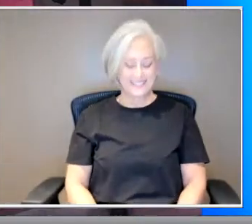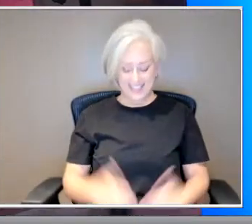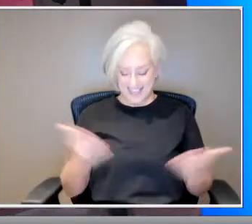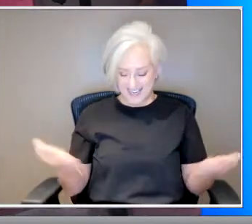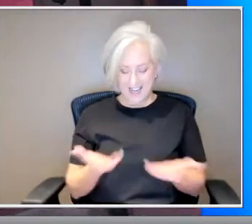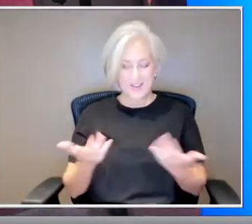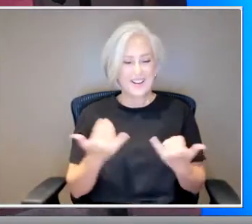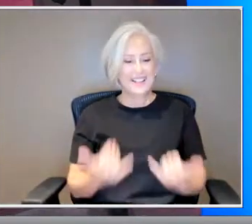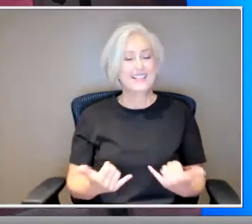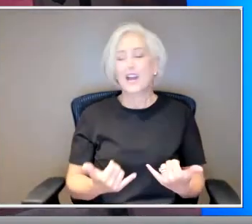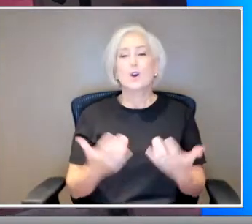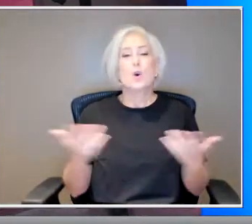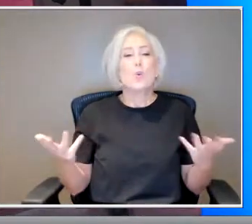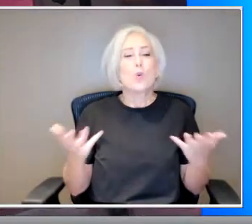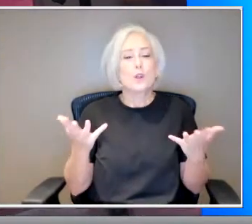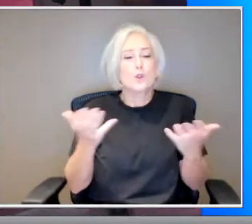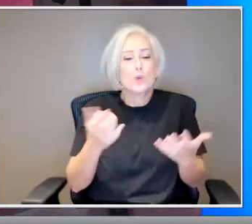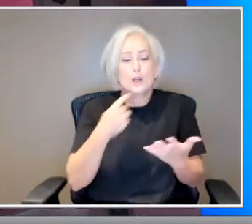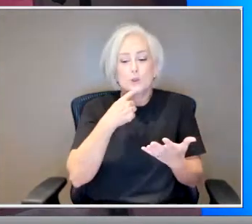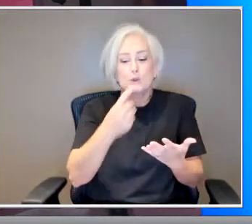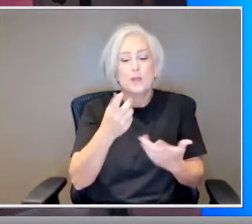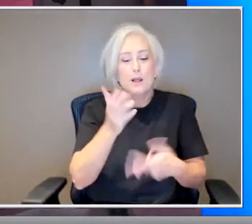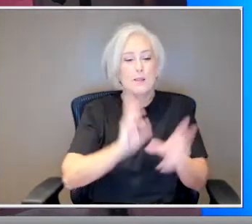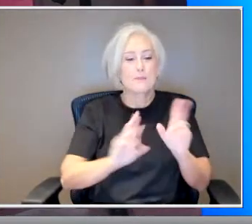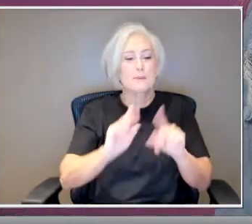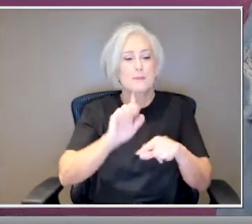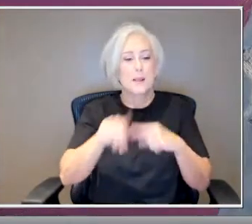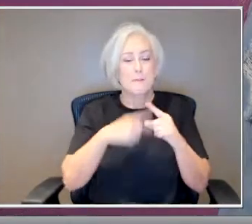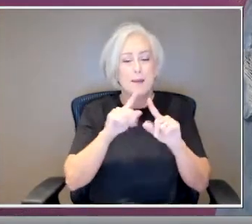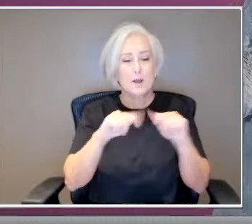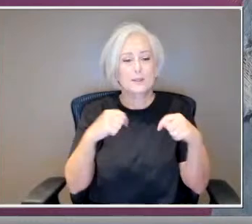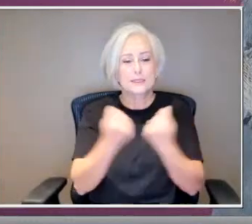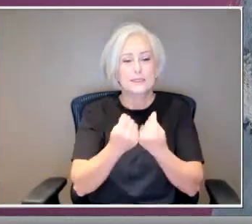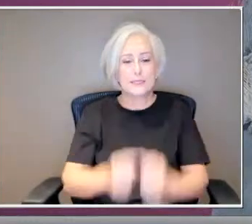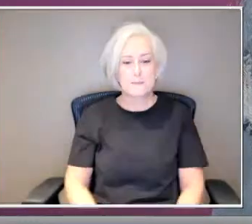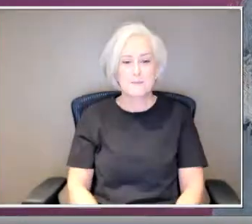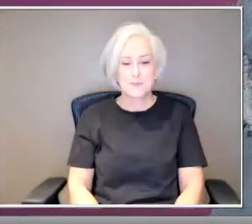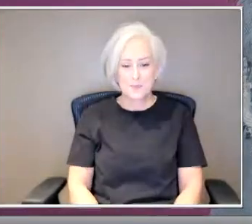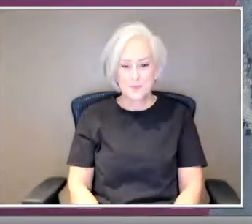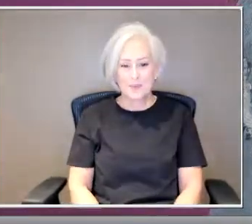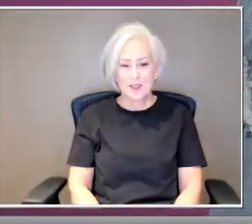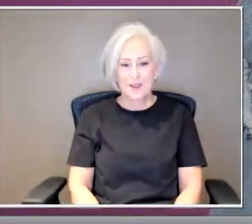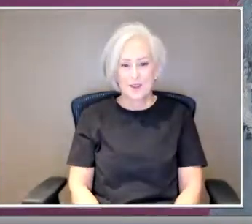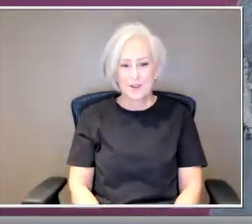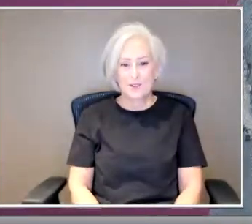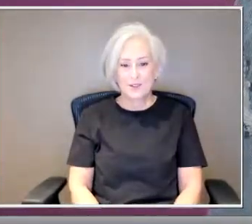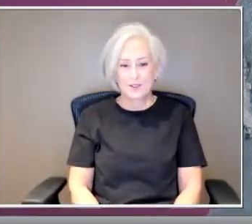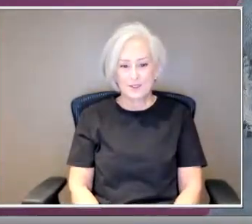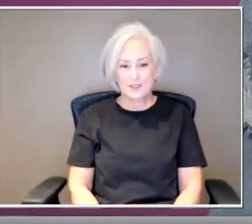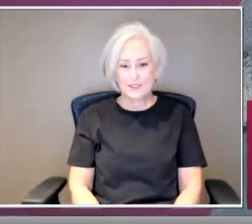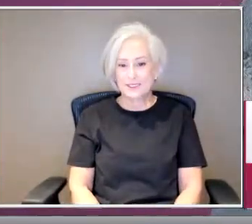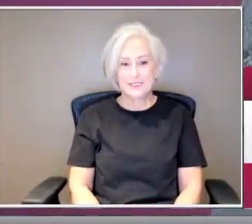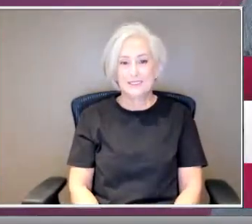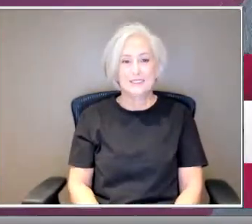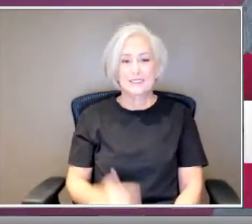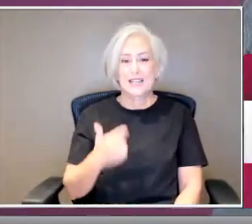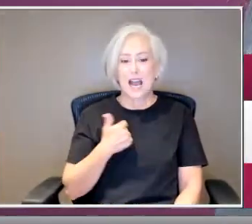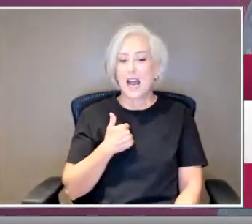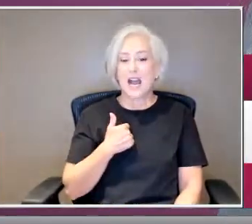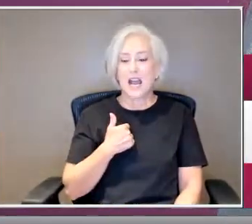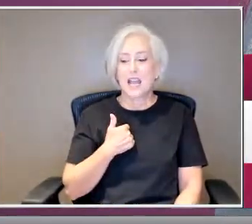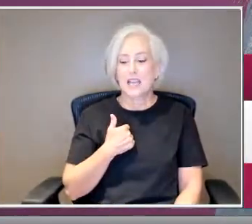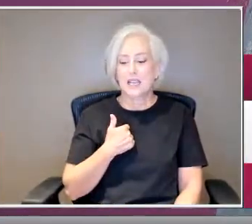want our viewers to know about this team? I was a total stranger when I came,